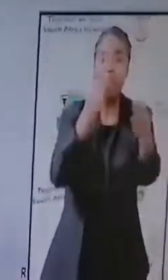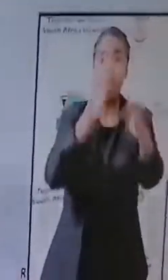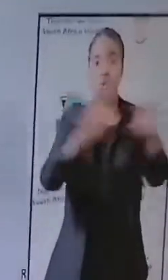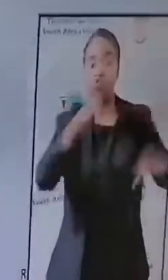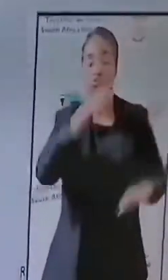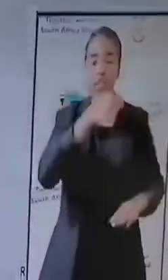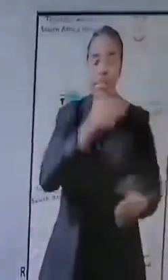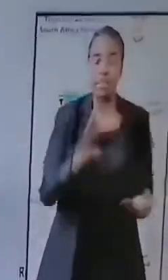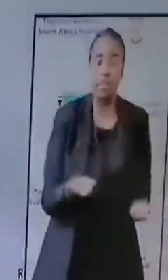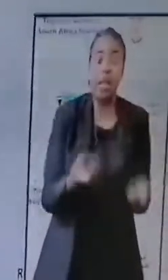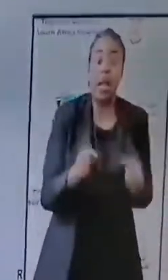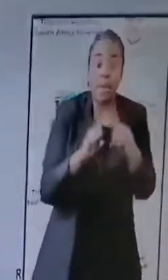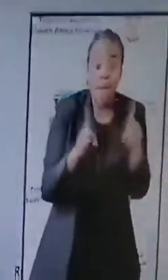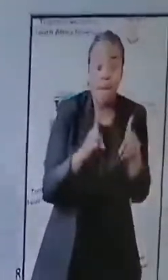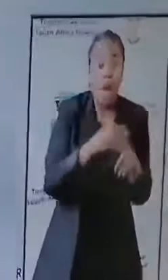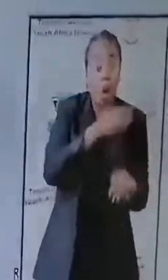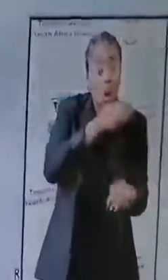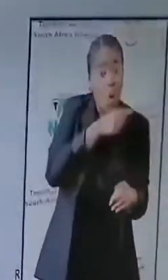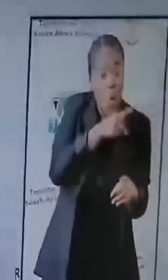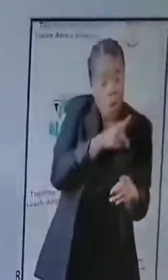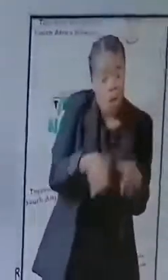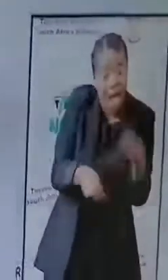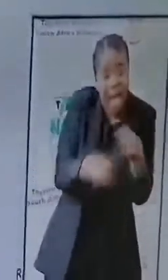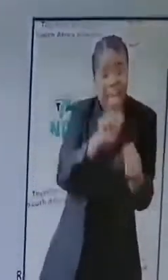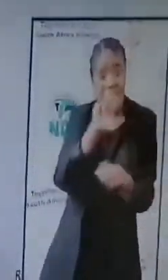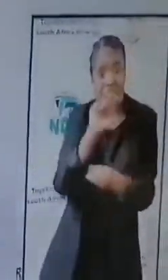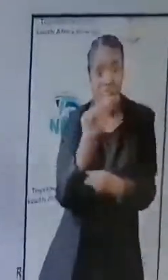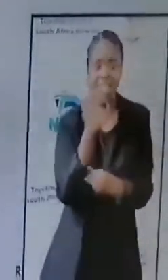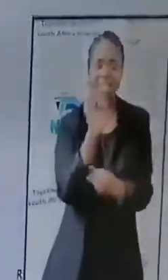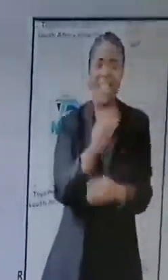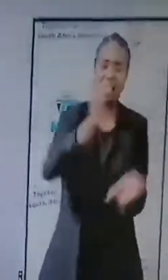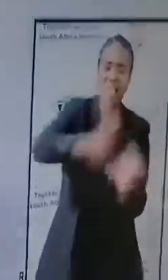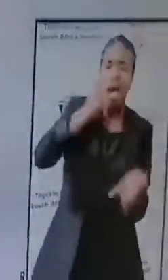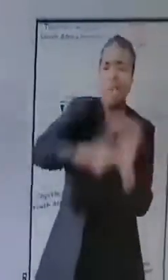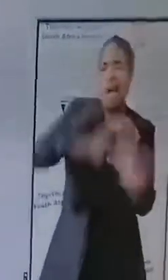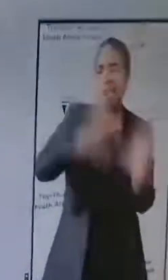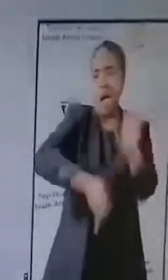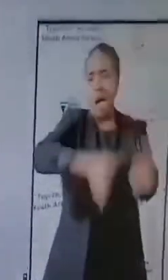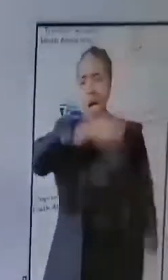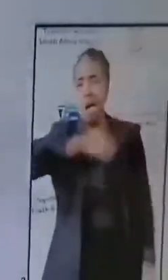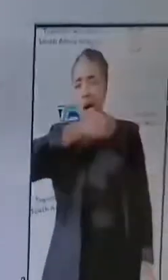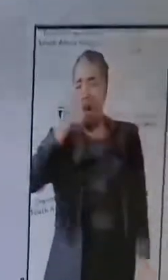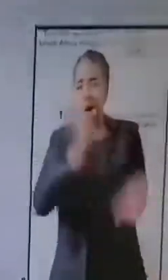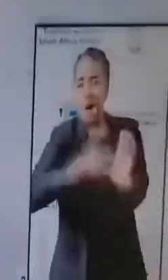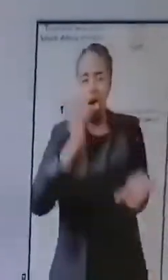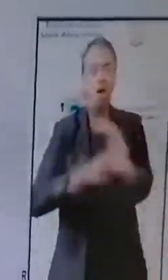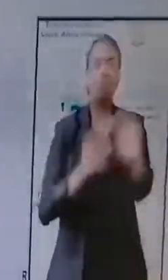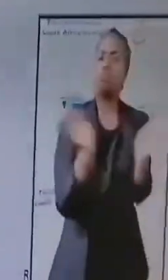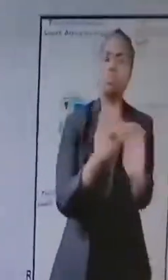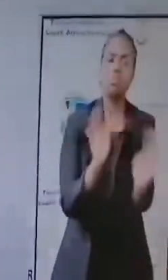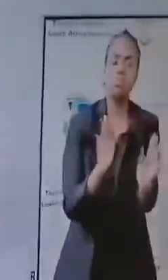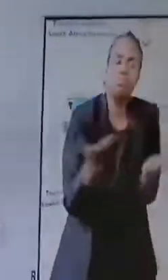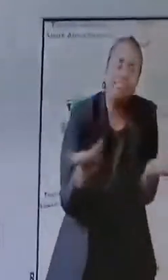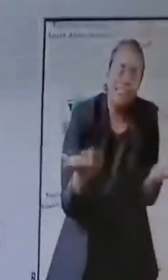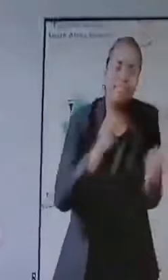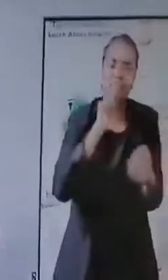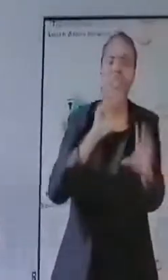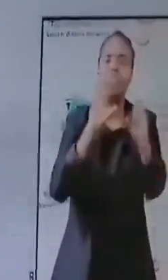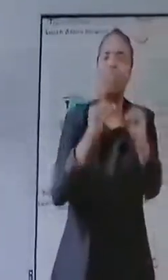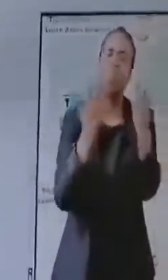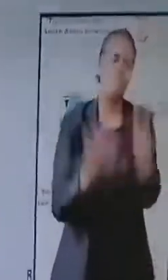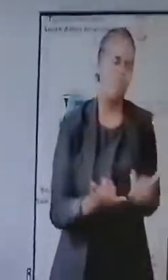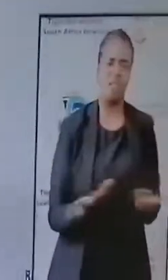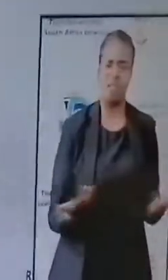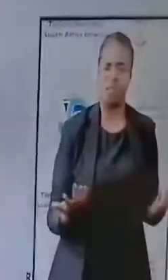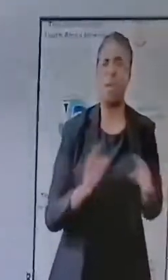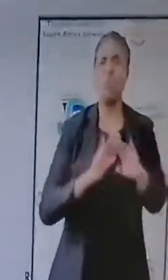drink you see sumshaya mfowethu yeke for now you know we sacrifice so it's